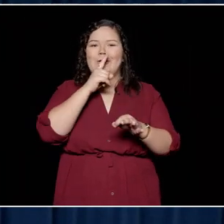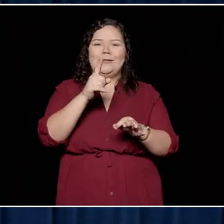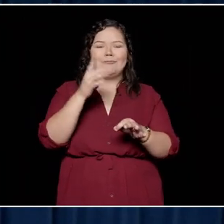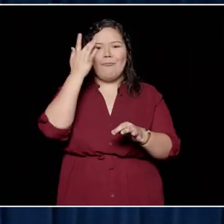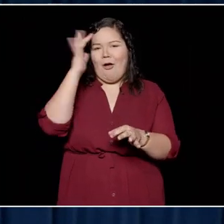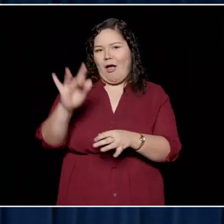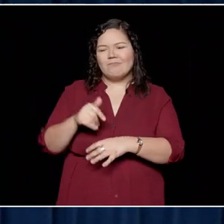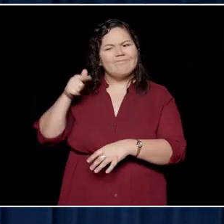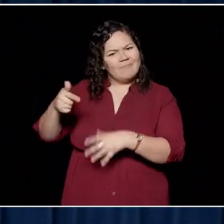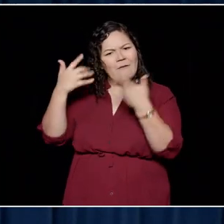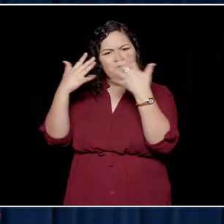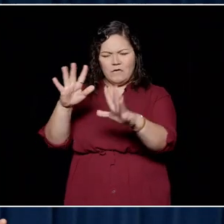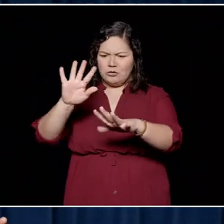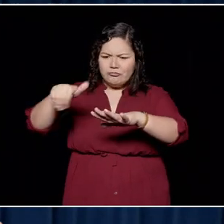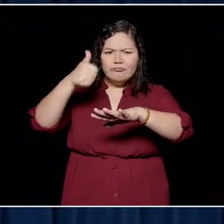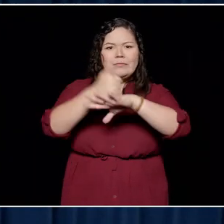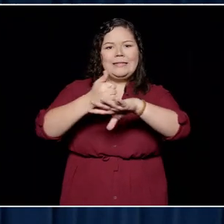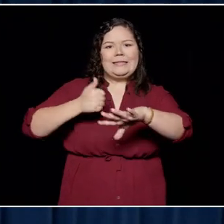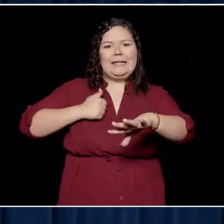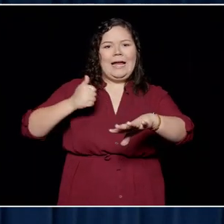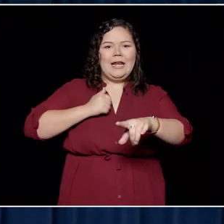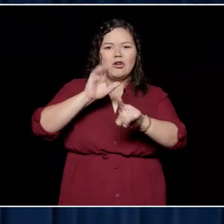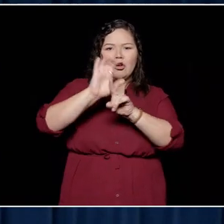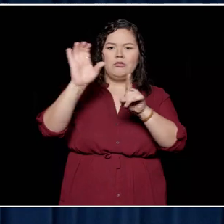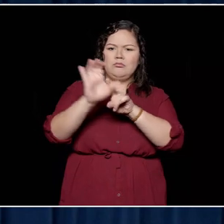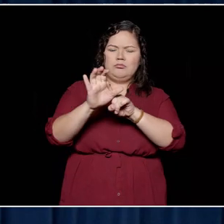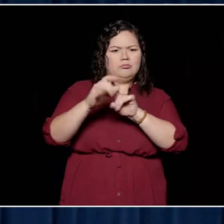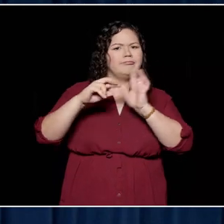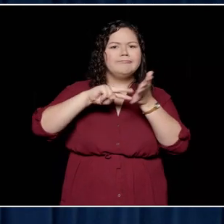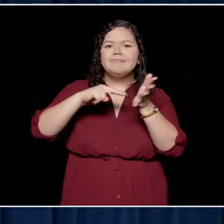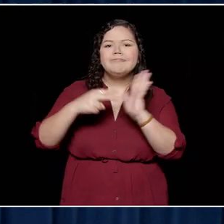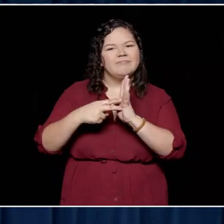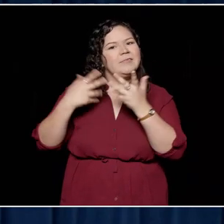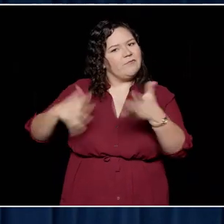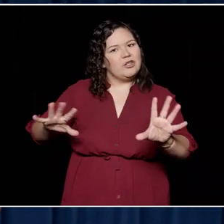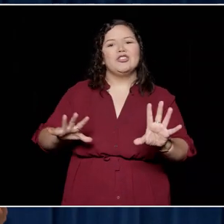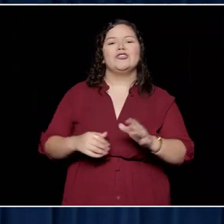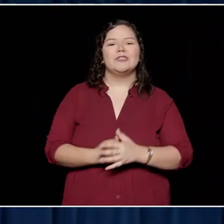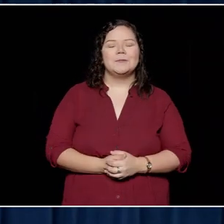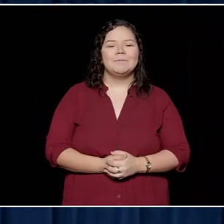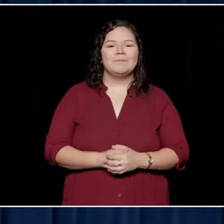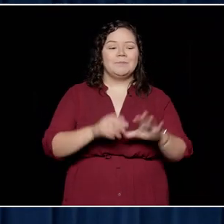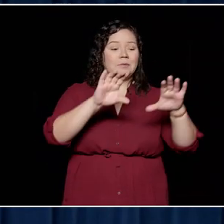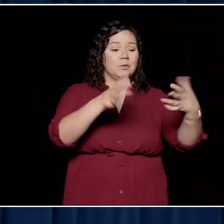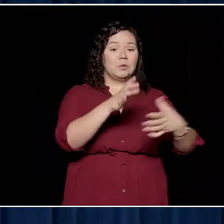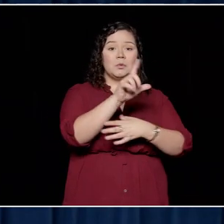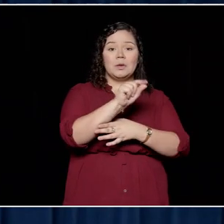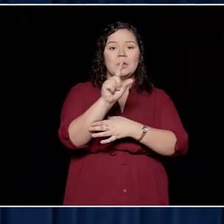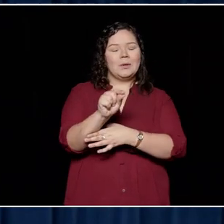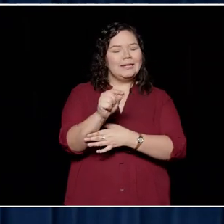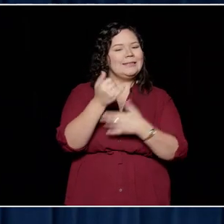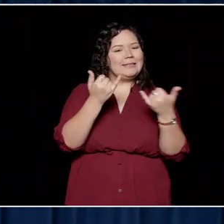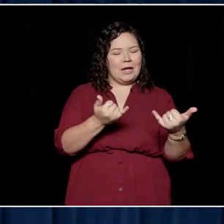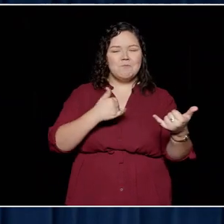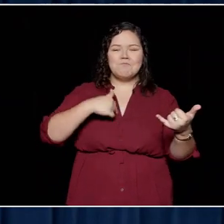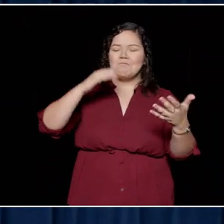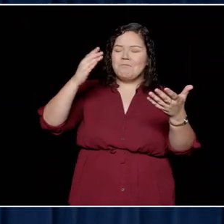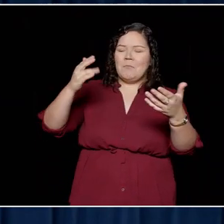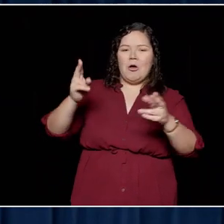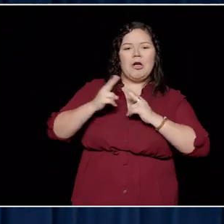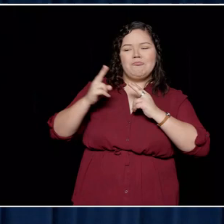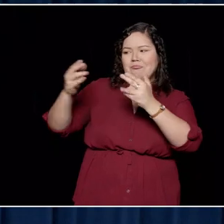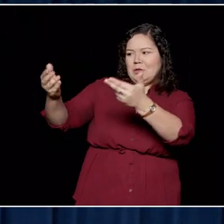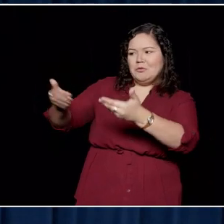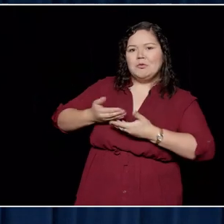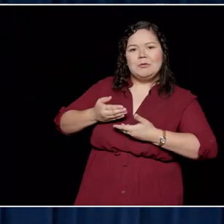and helped to define what it means to be Canadian. Class of 2020, allow me to introduce you to